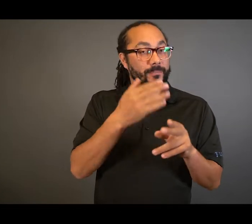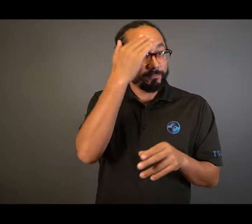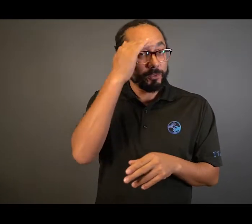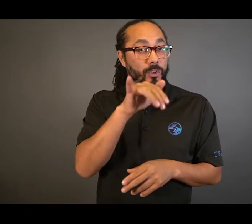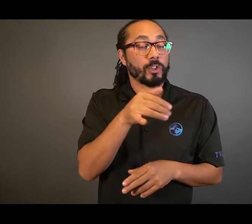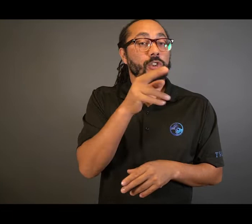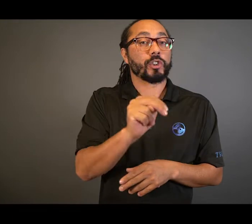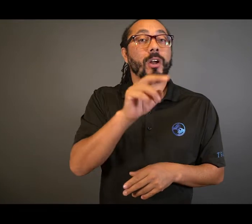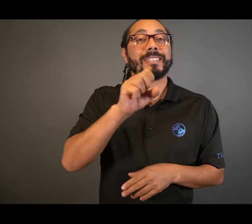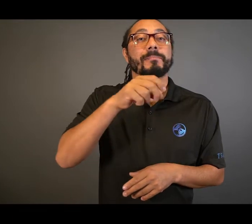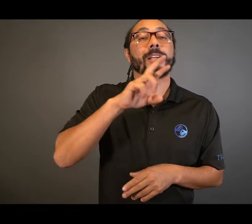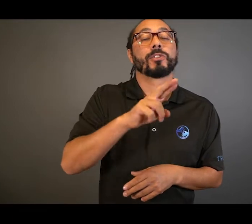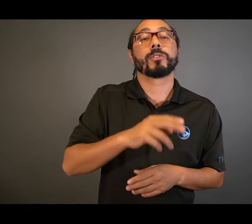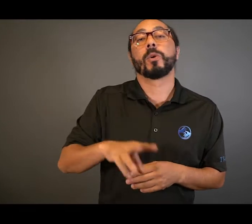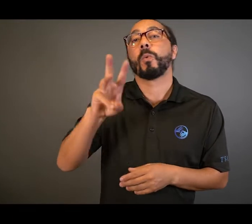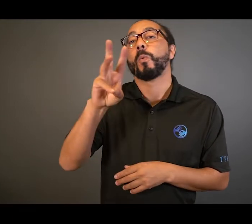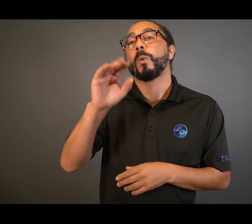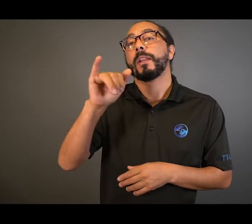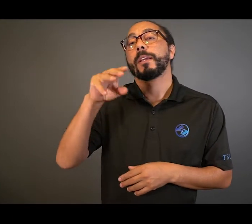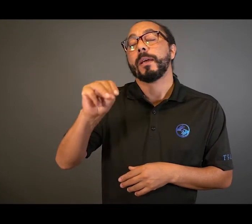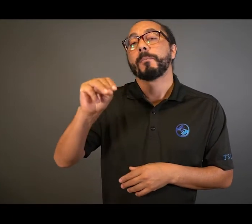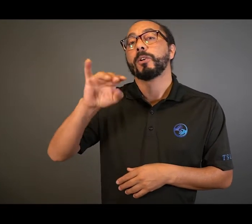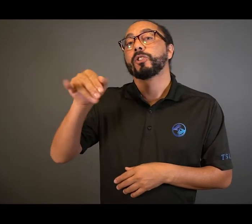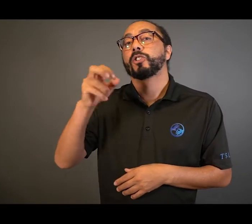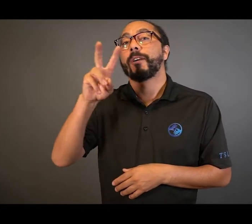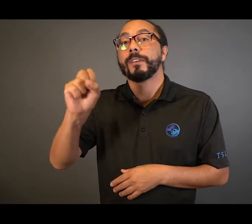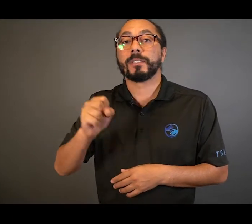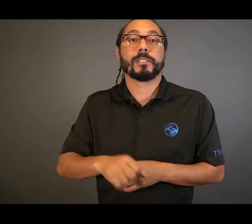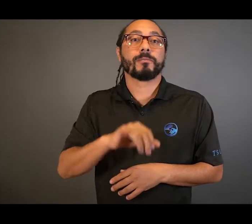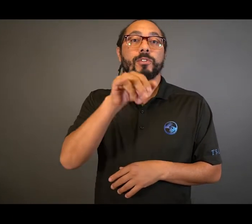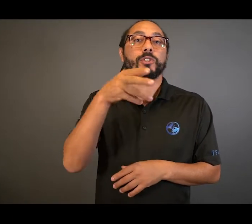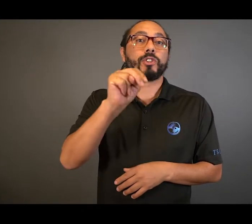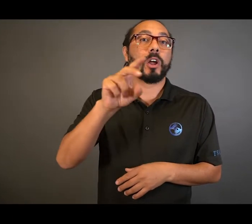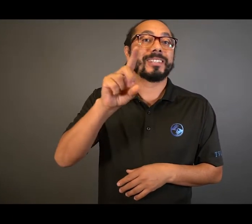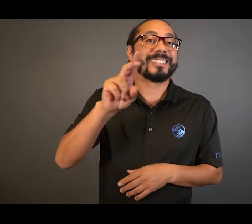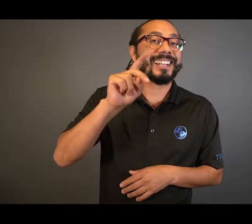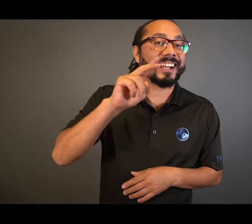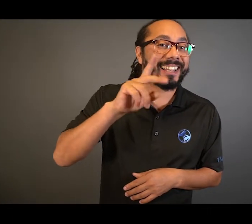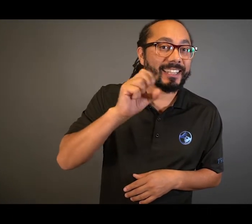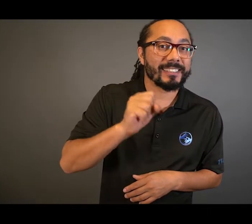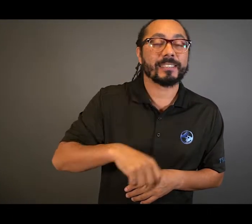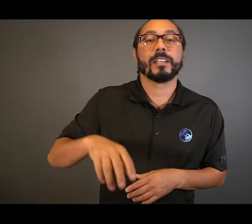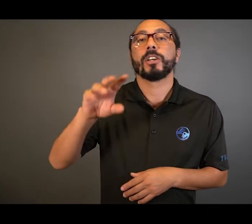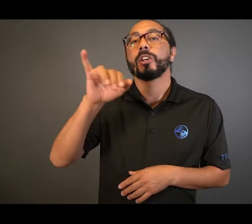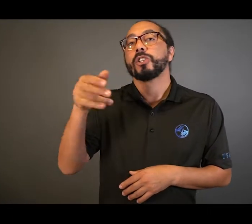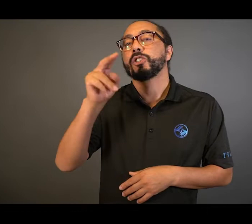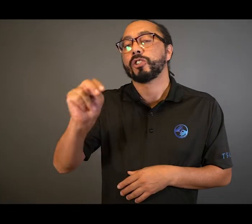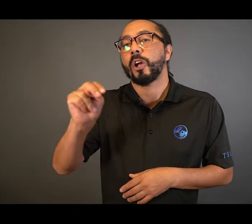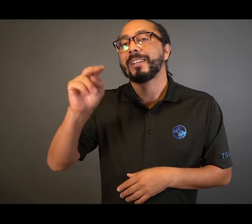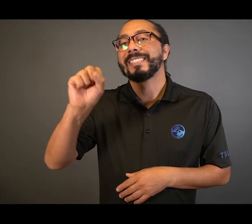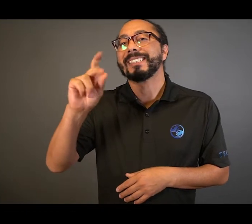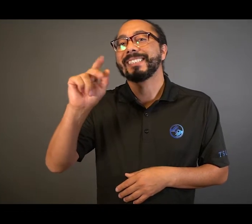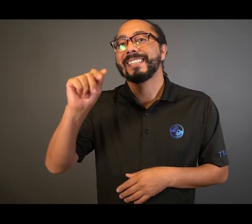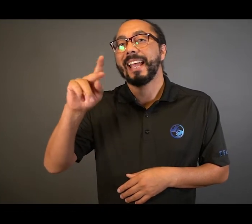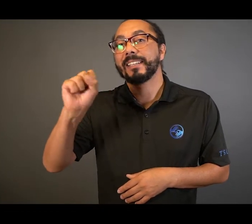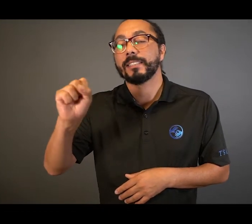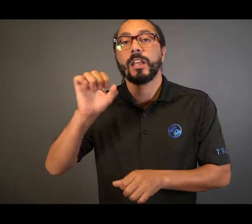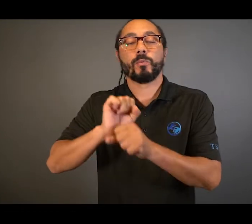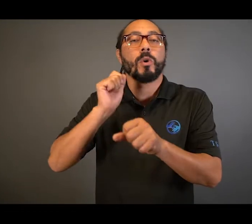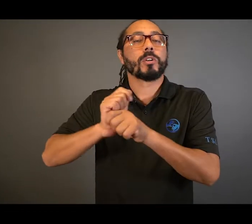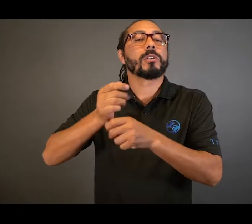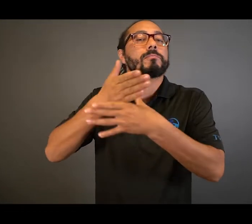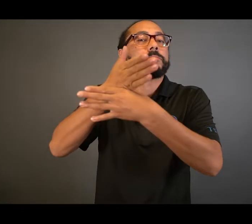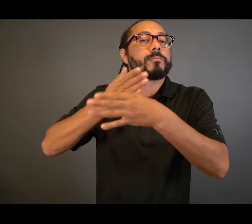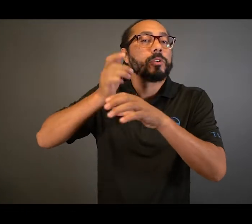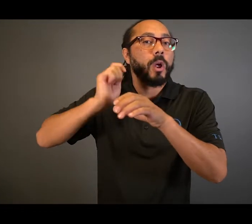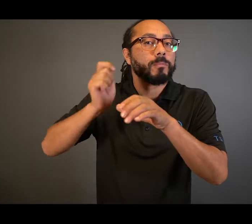John Spencer and William Jarvis were laborers. John Duncans and John Winston Skanks worked